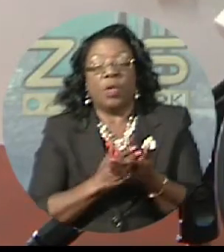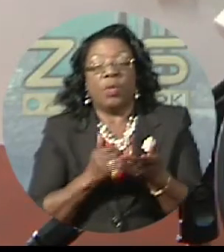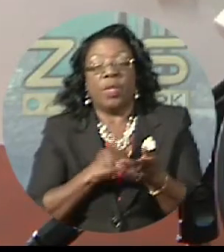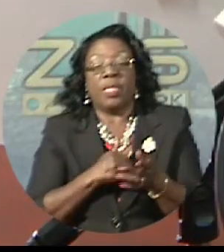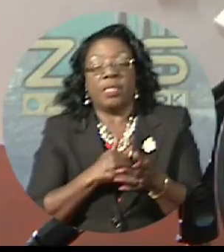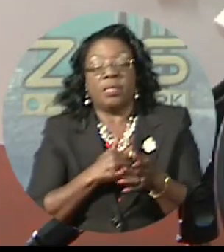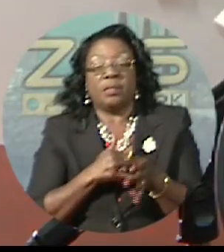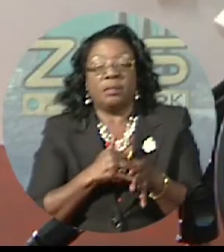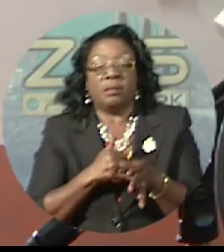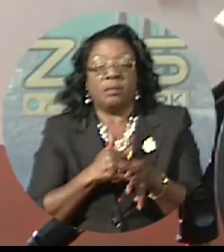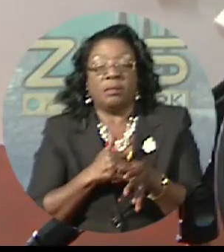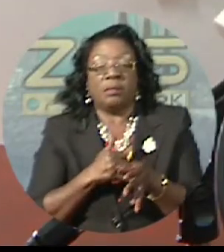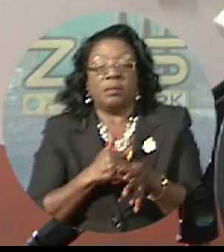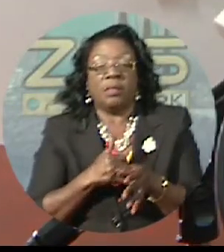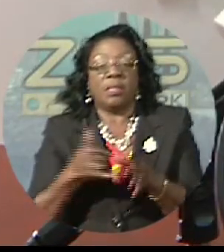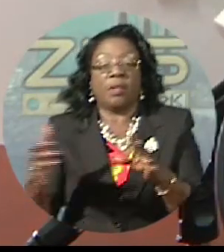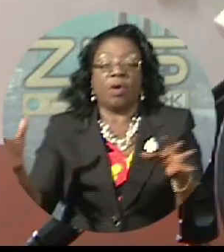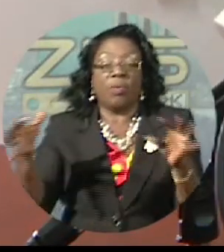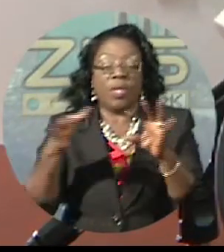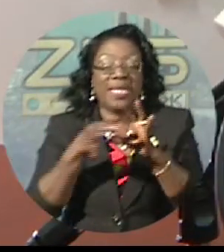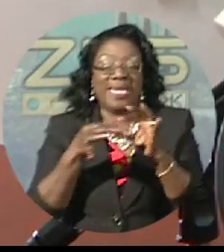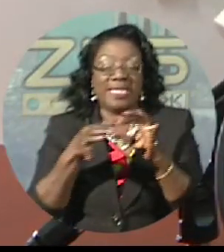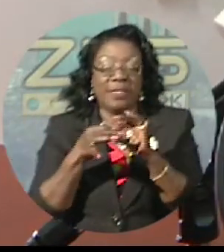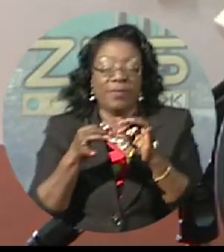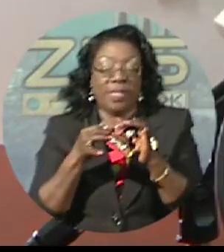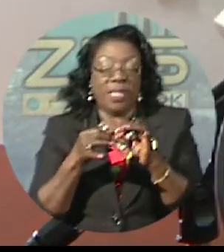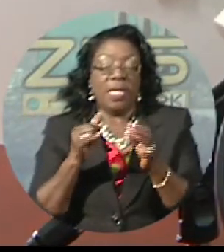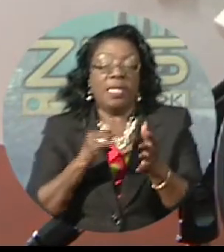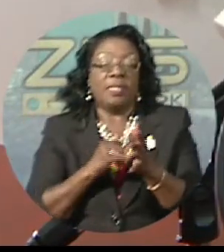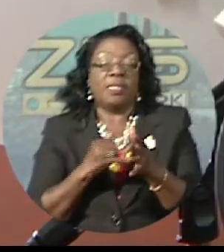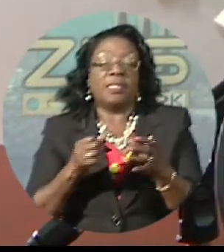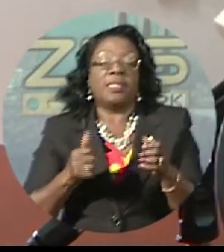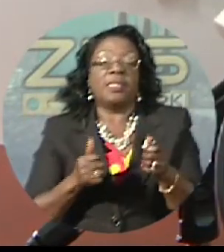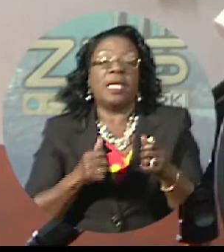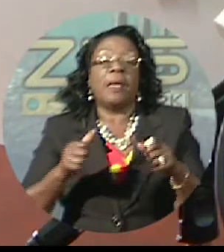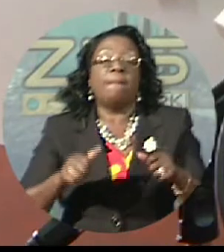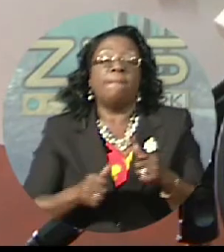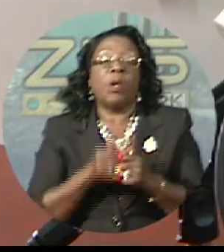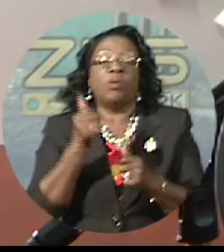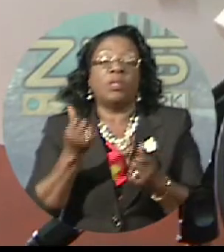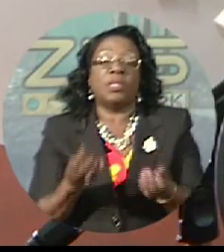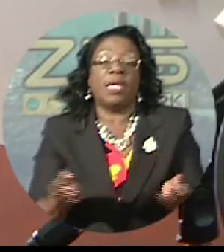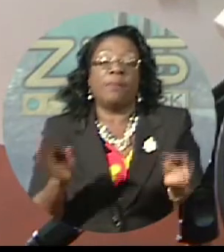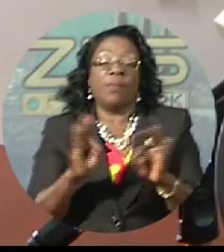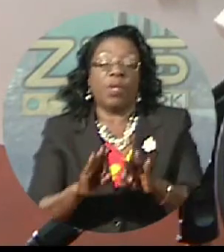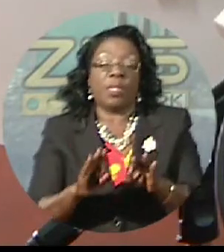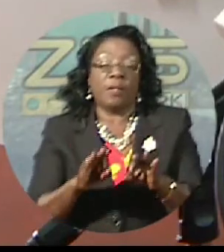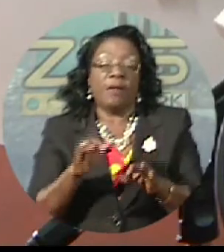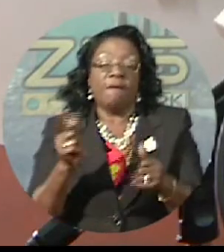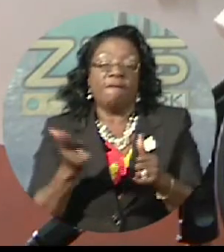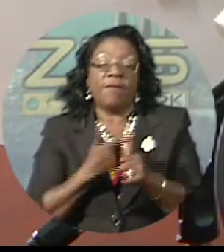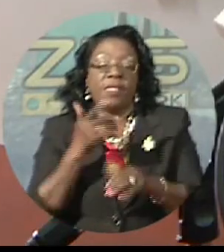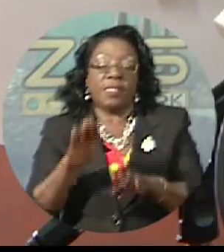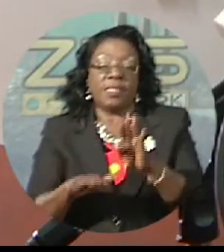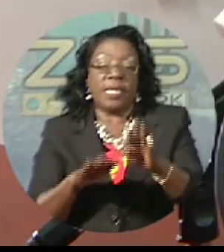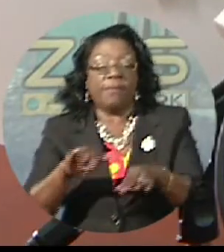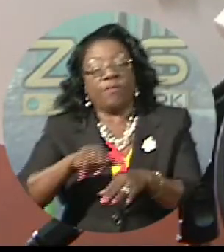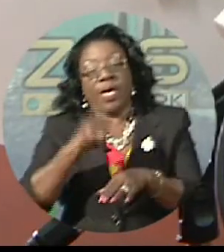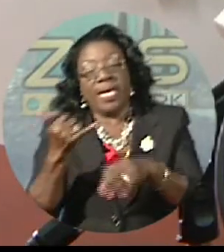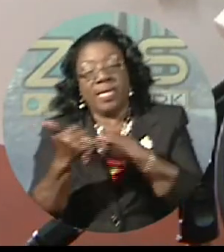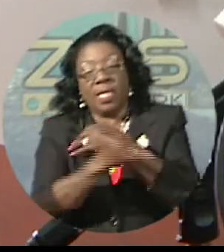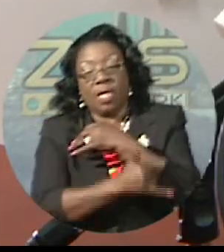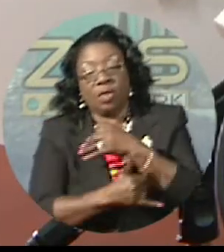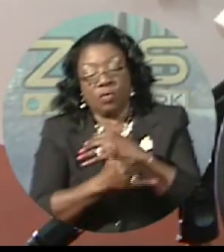of air connectivity, this is the most significant first step for any country in terms